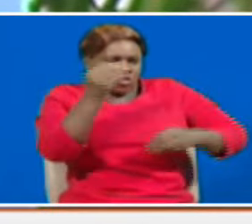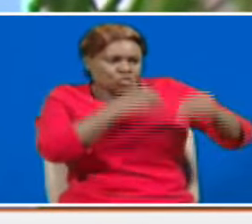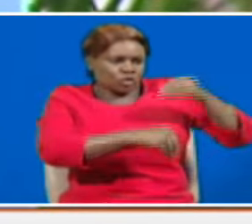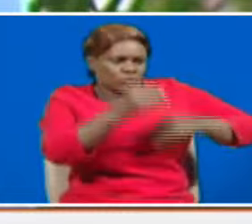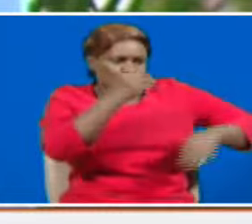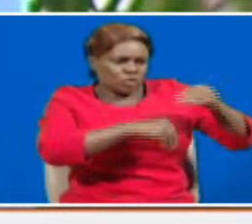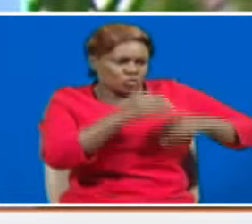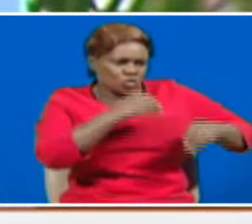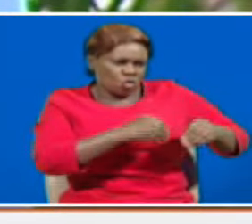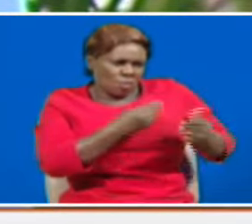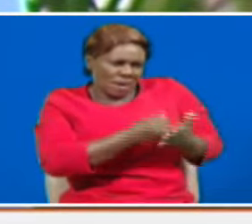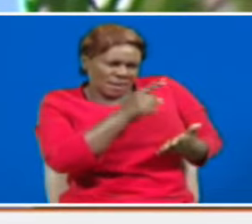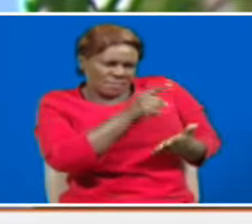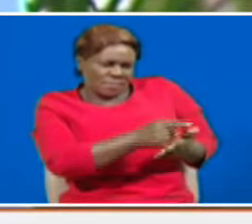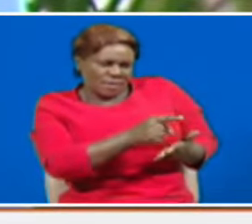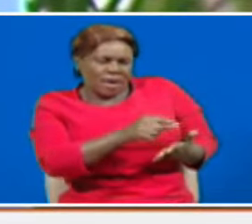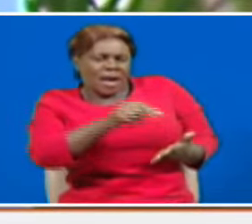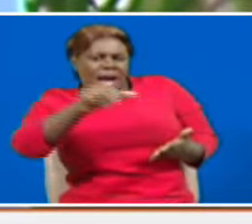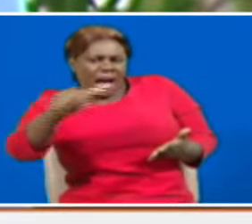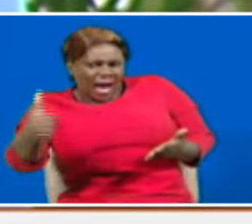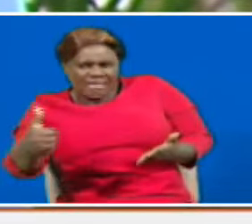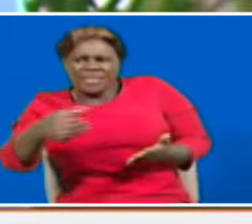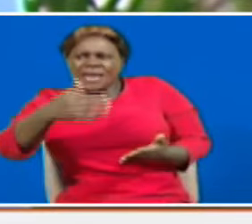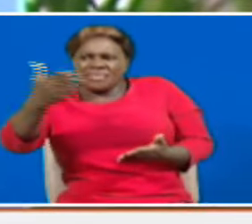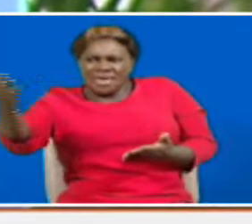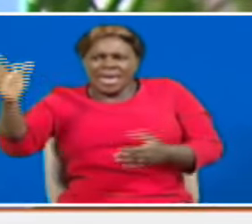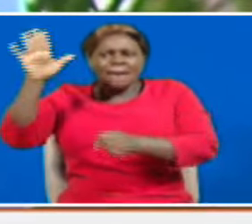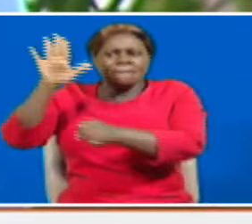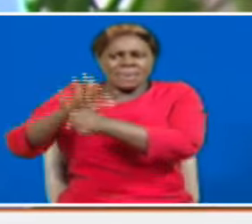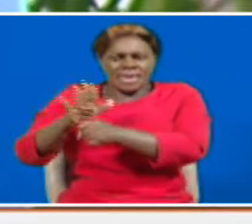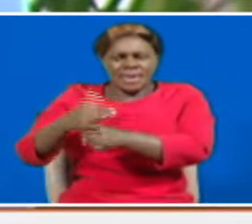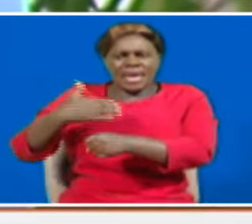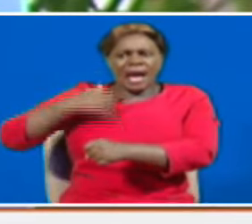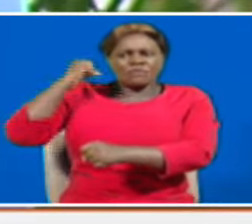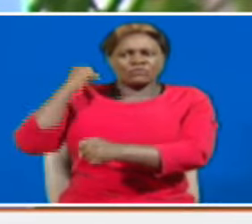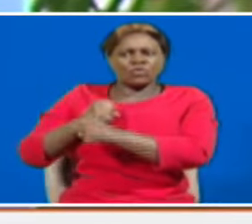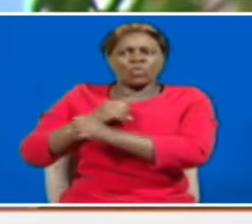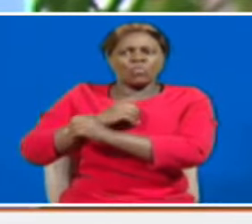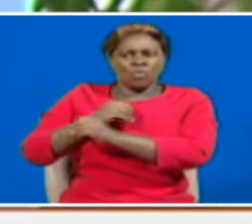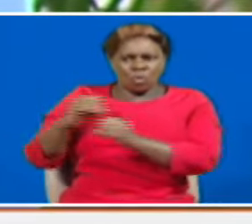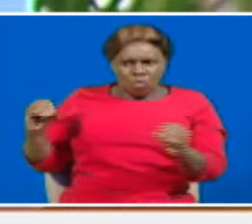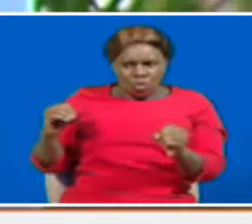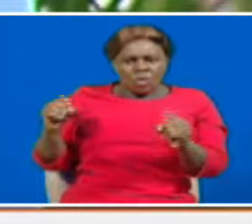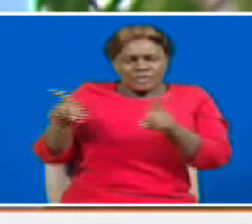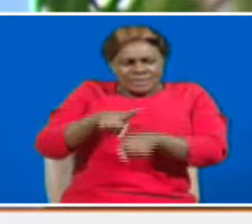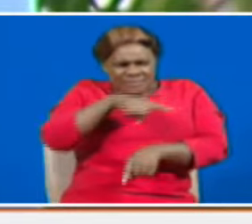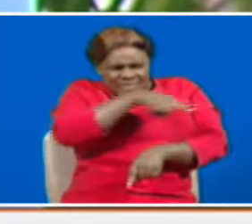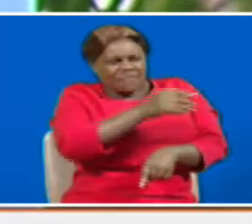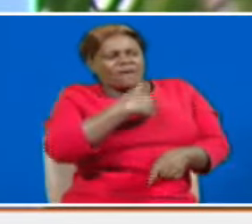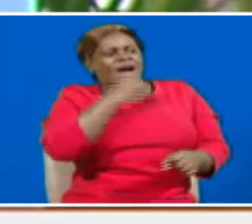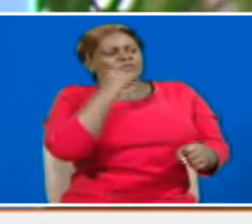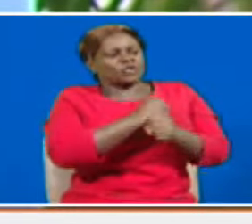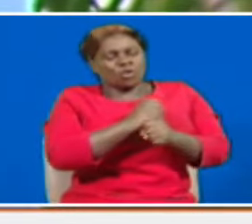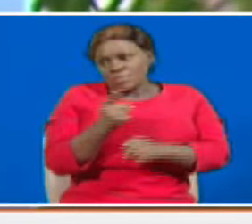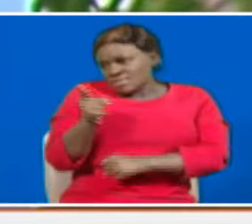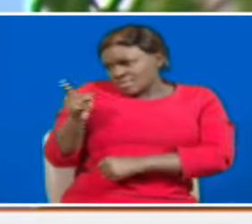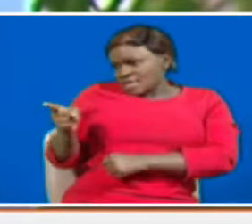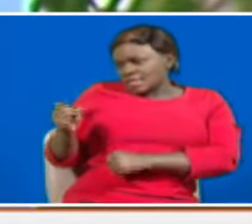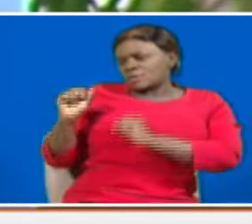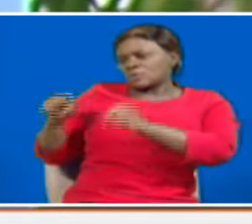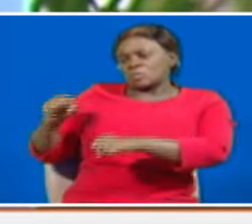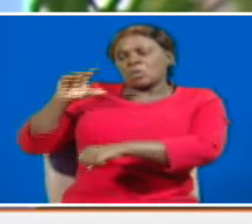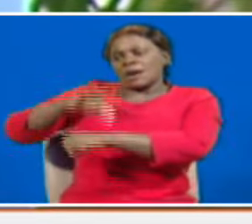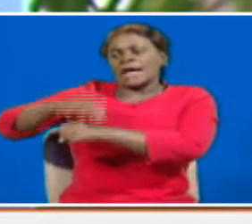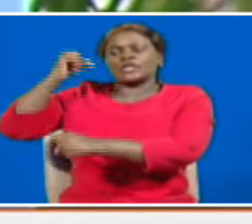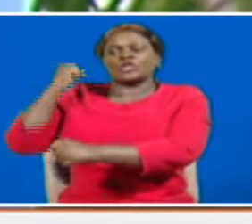kwa fund hii, watu wengine wengi pia, vile wao wako na kazi, ata na we Obed na